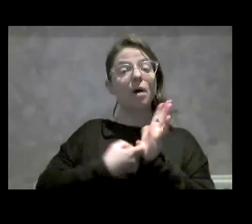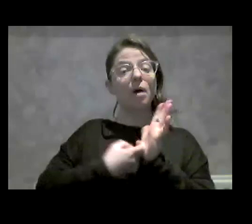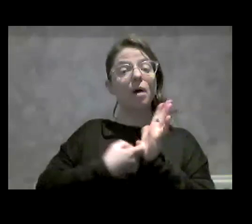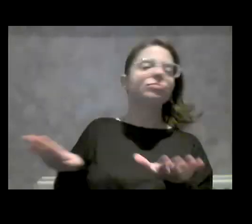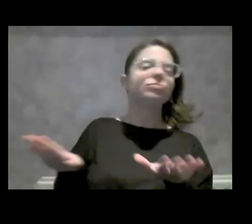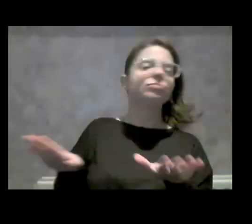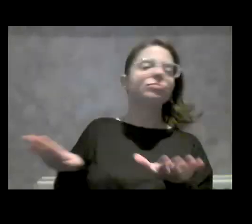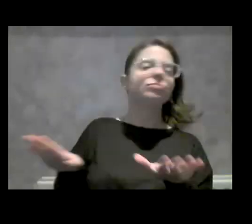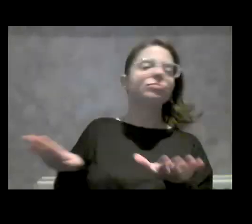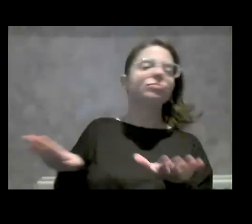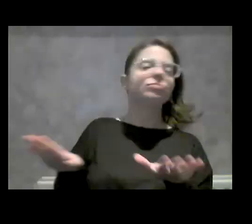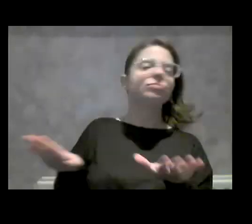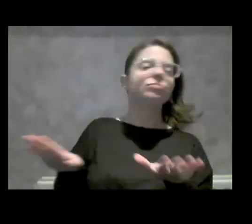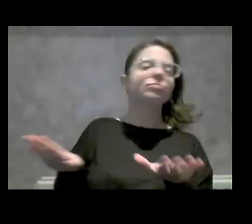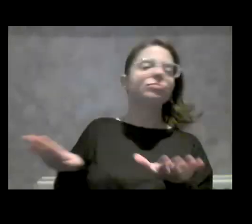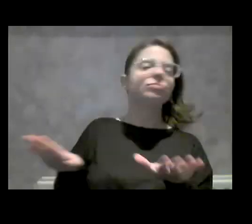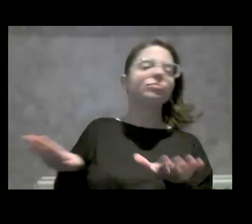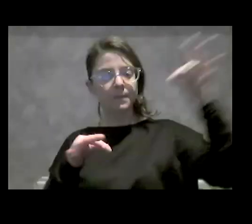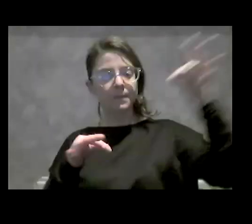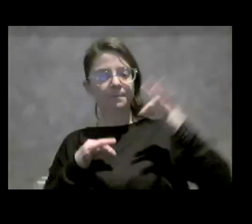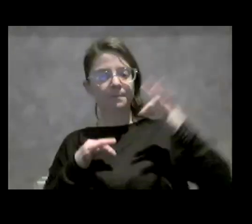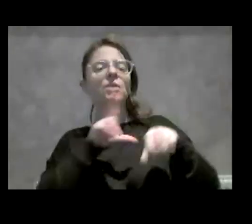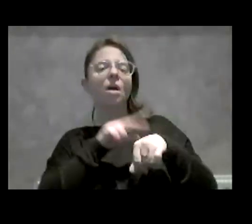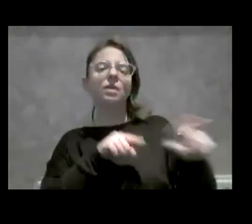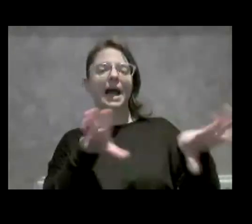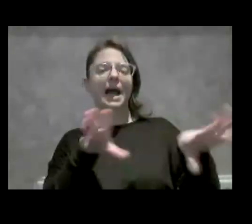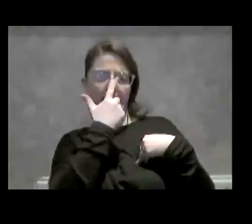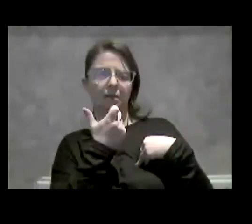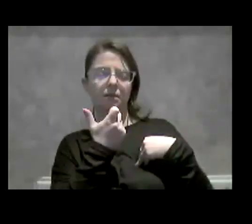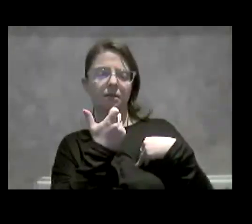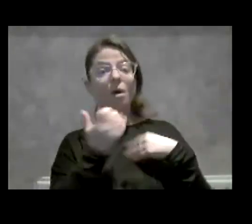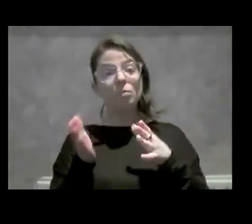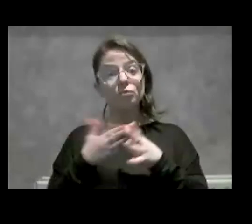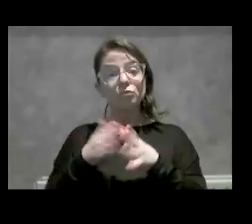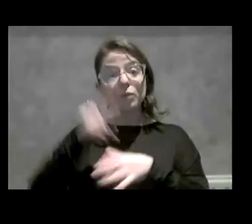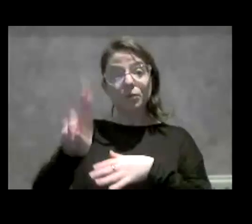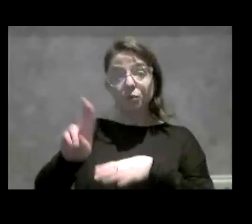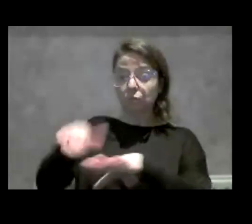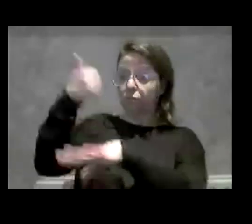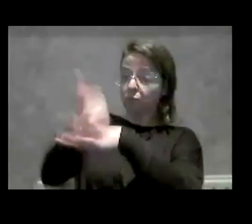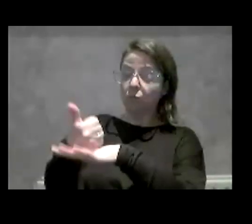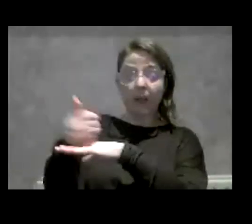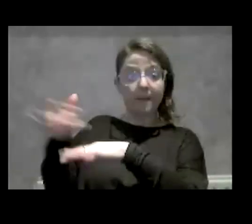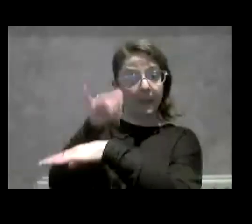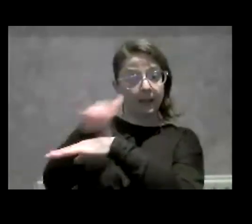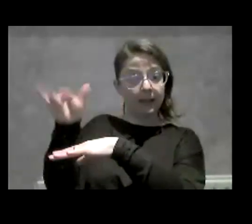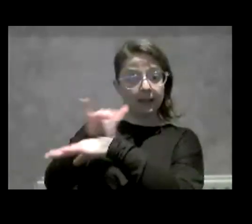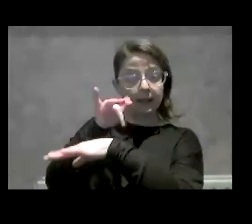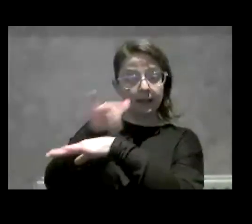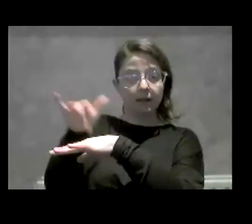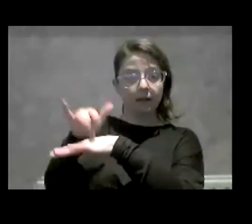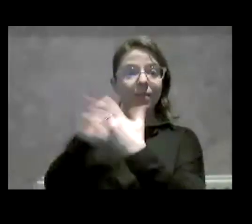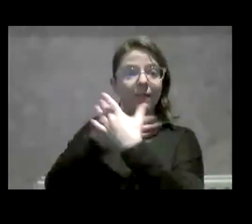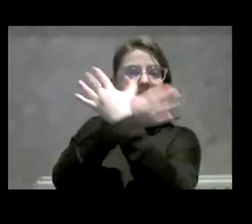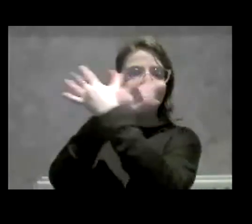that is willing to know he can be wrong. A primary school puts on a nativity. The angel